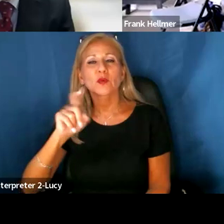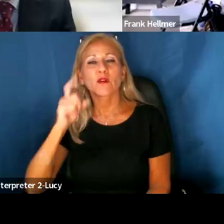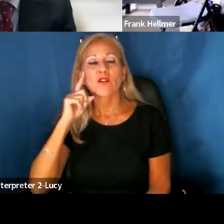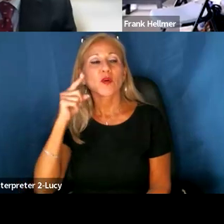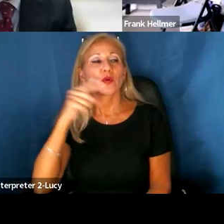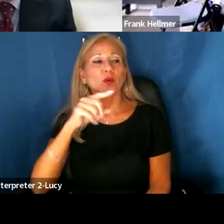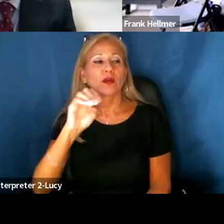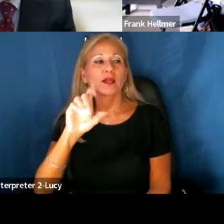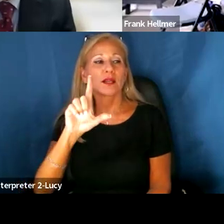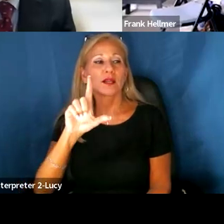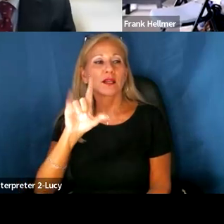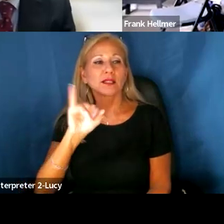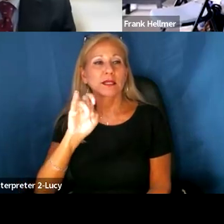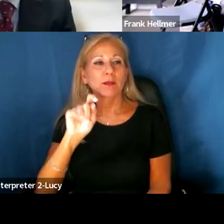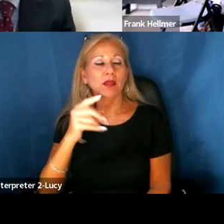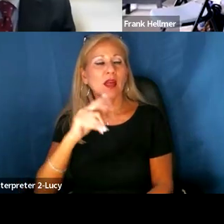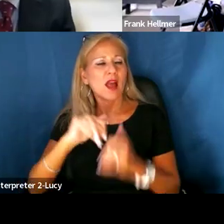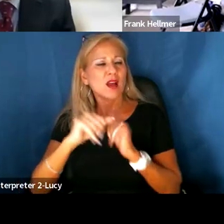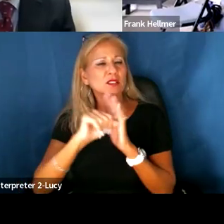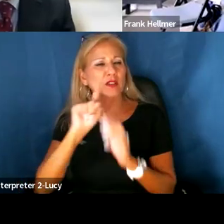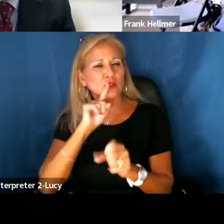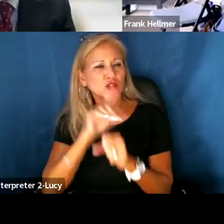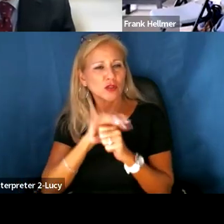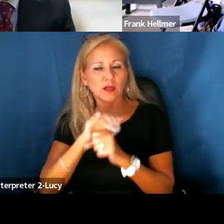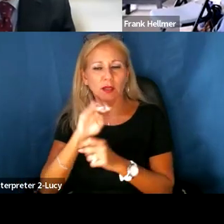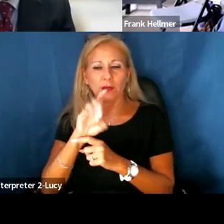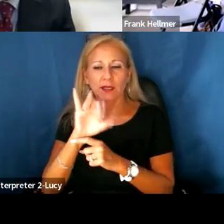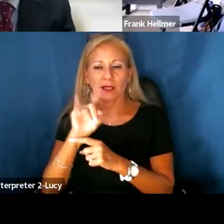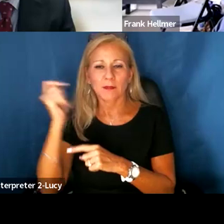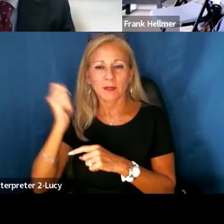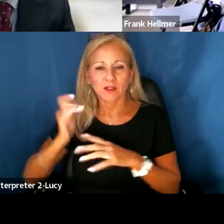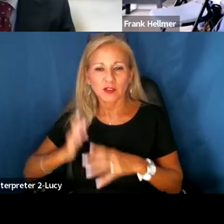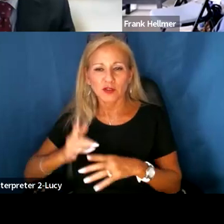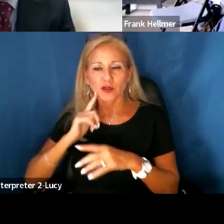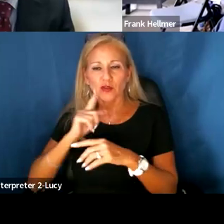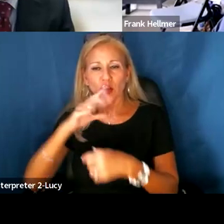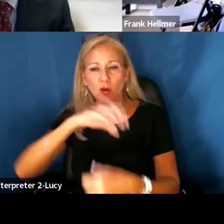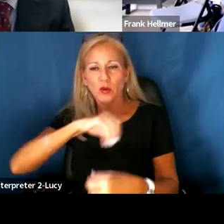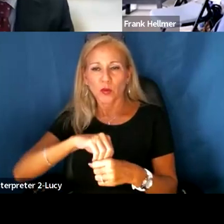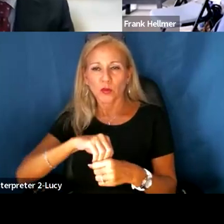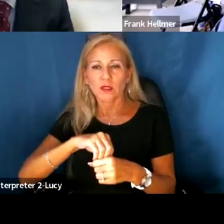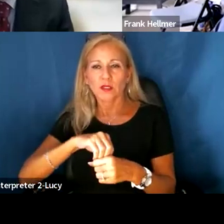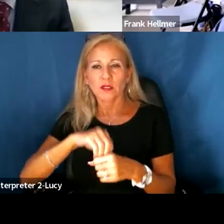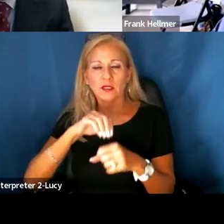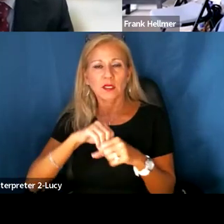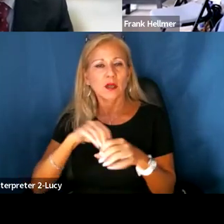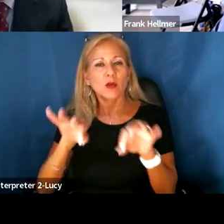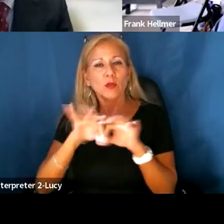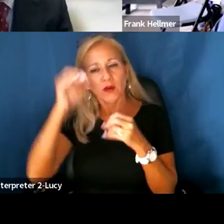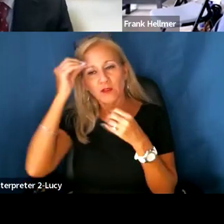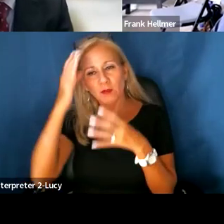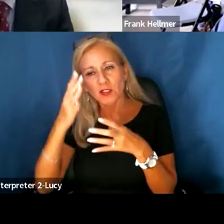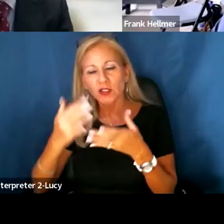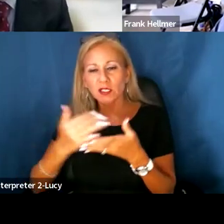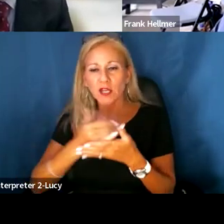you, Elizabeth. How is the state going to ensure that Medicaid beneficiaries are included in important information